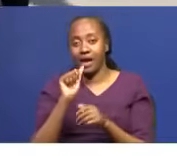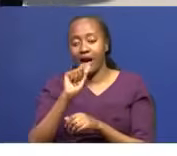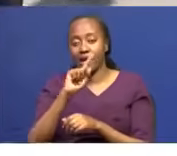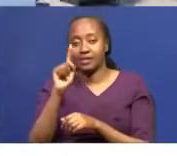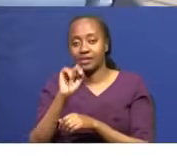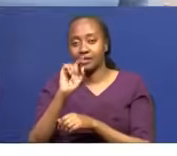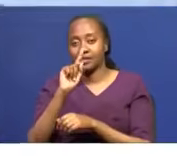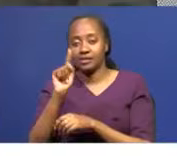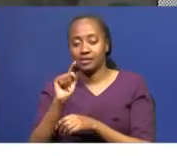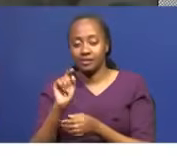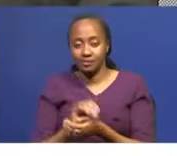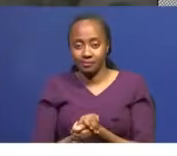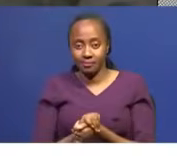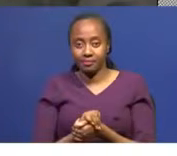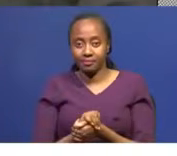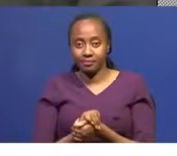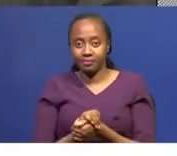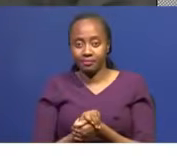Edition.